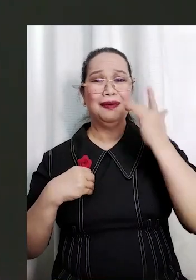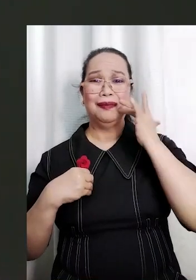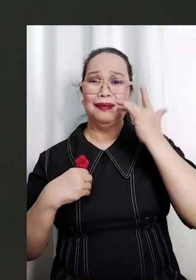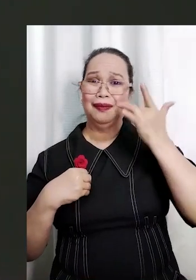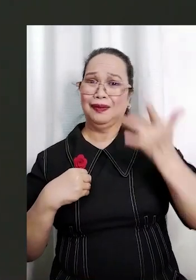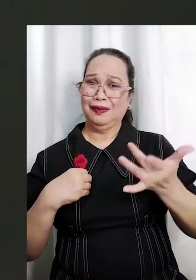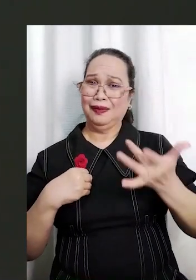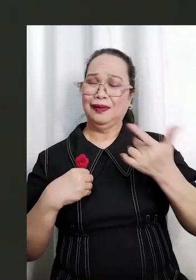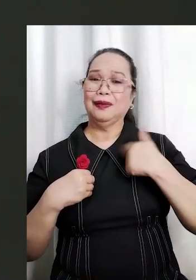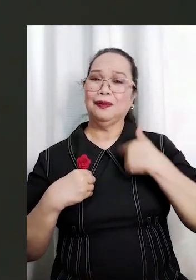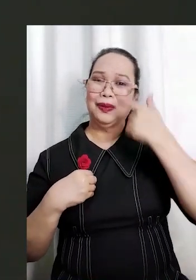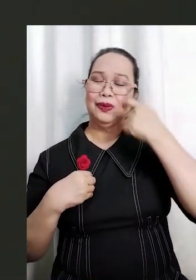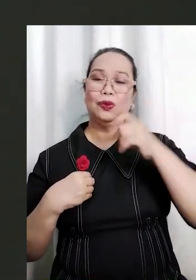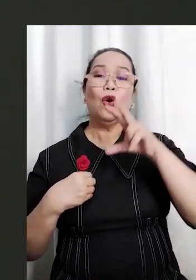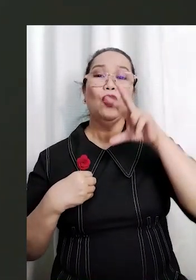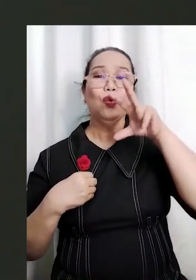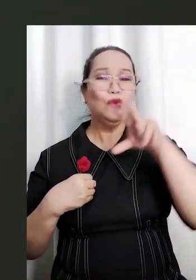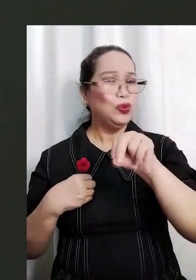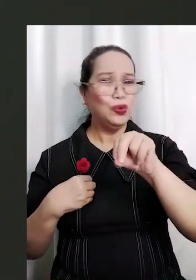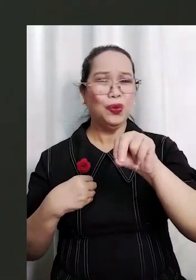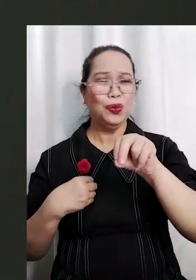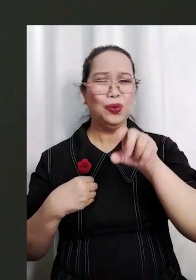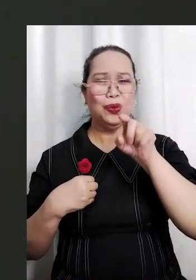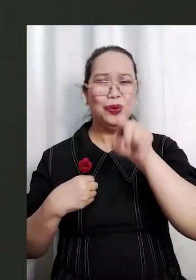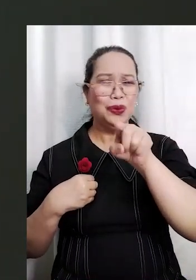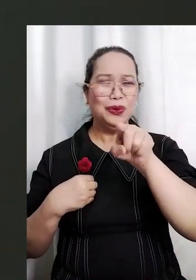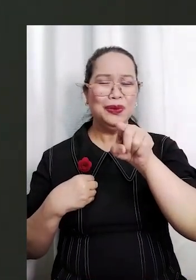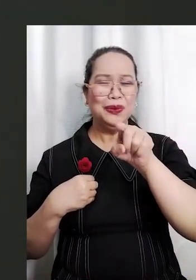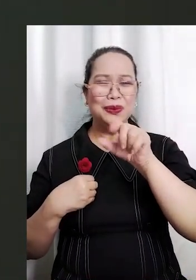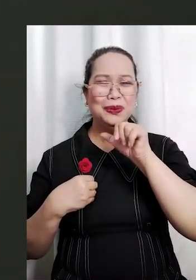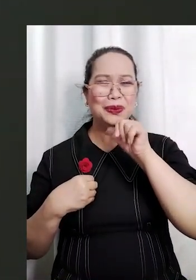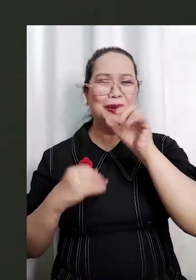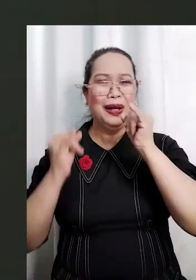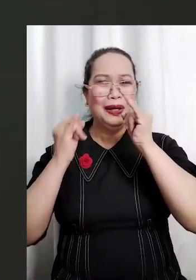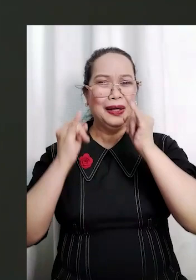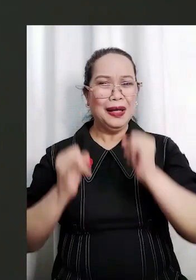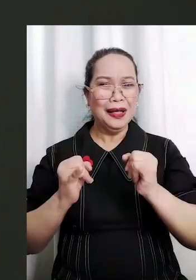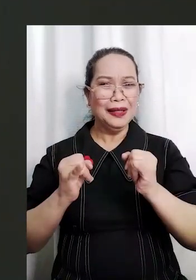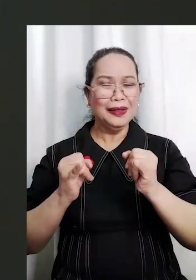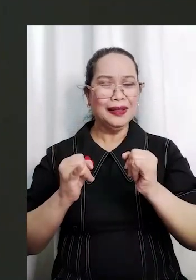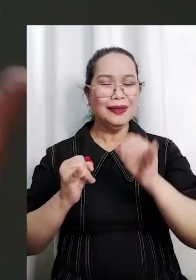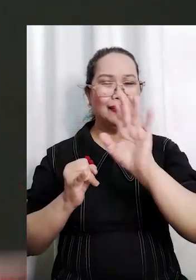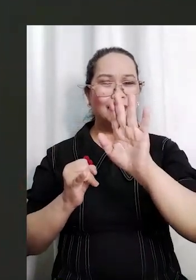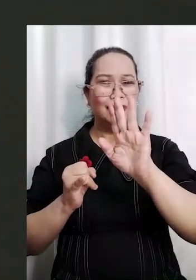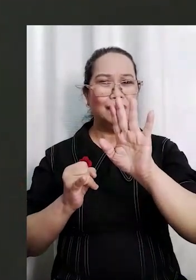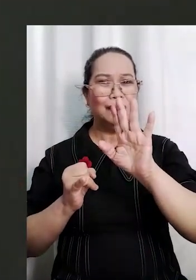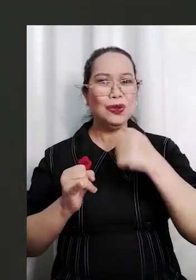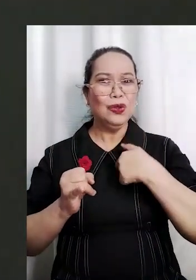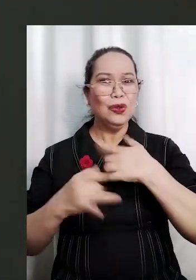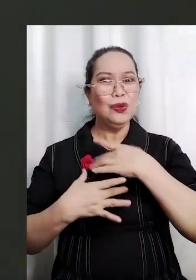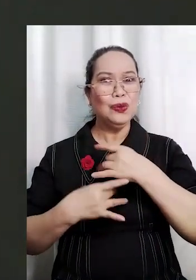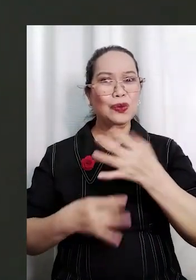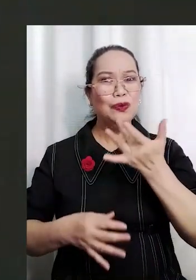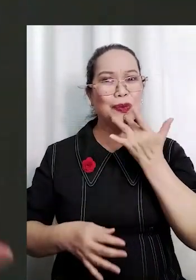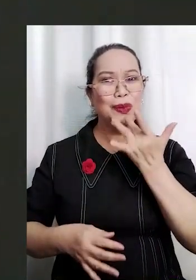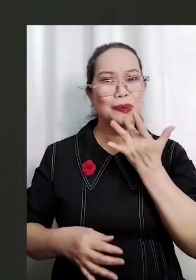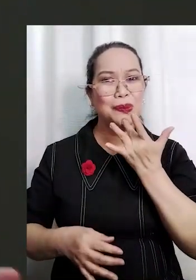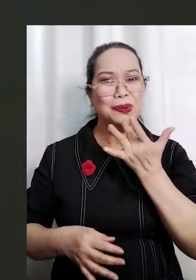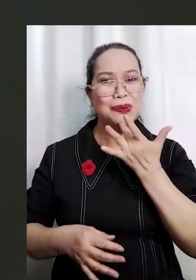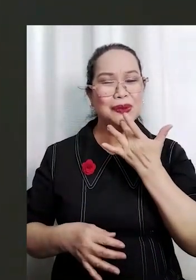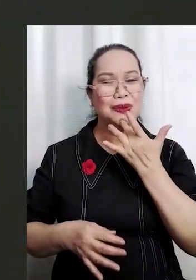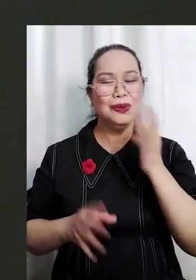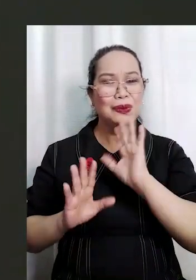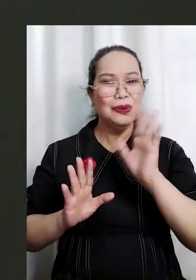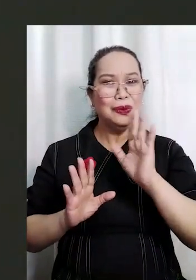ganito. No, you don't base your identity on your sexual preferences, on